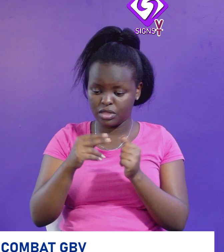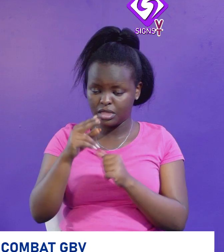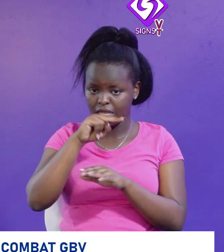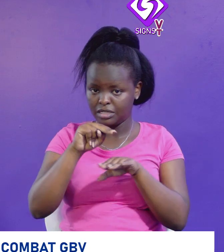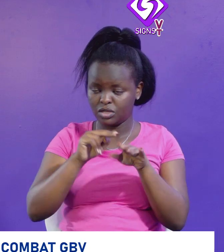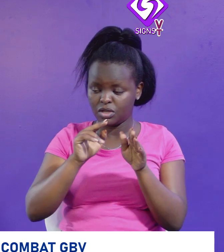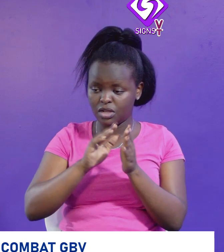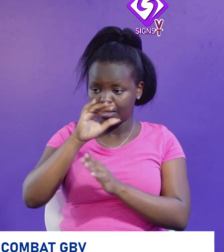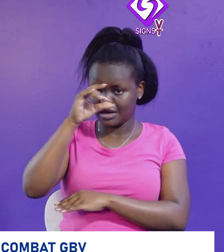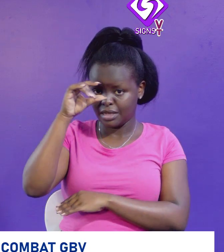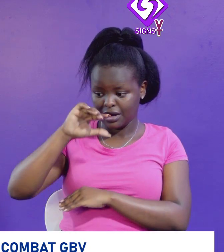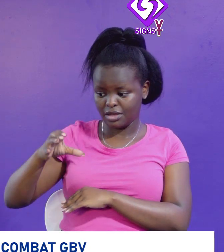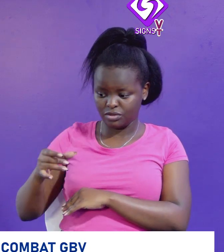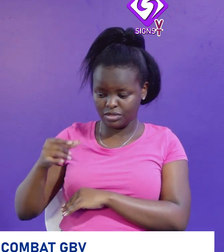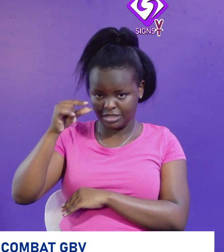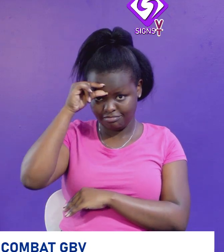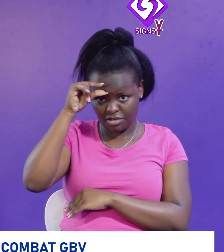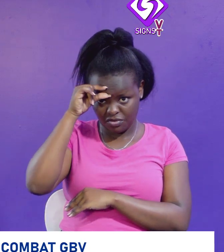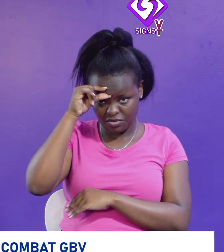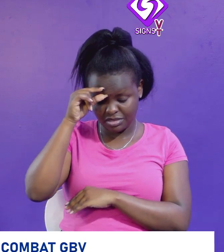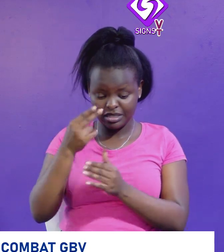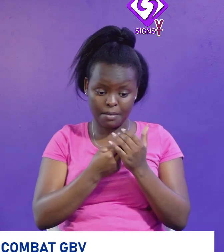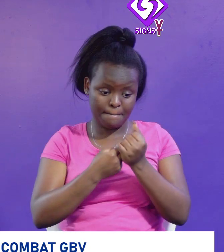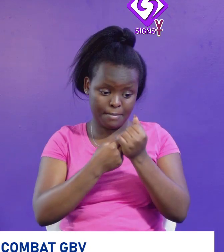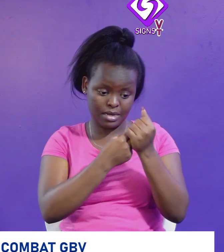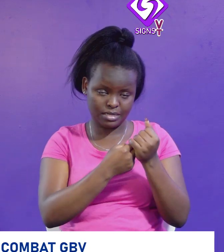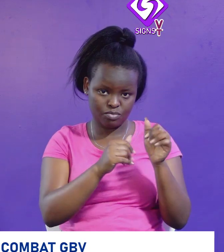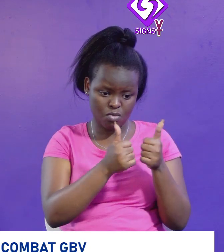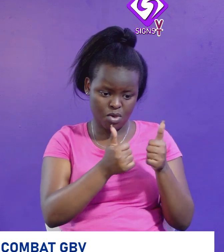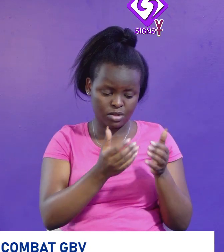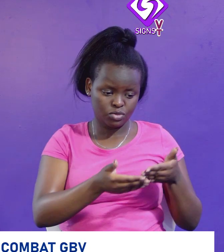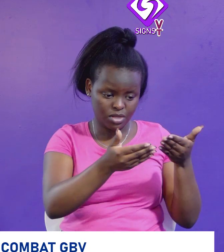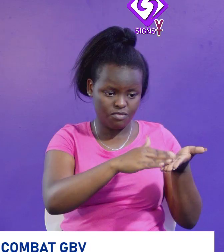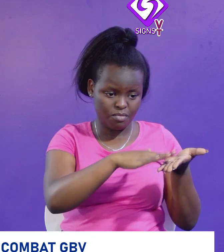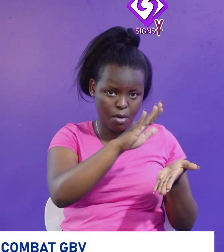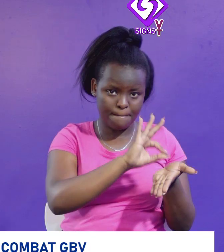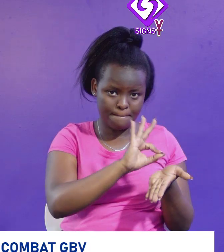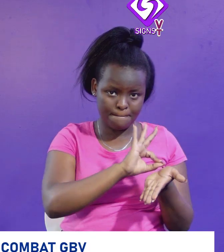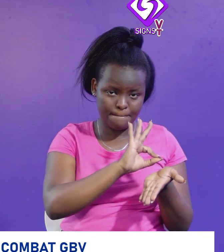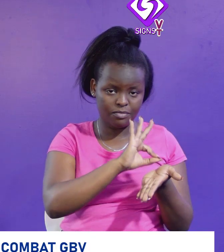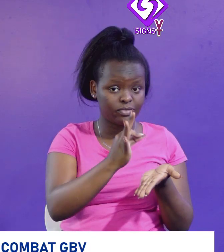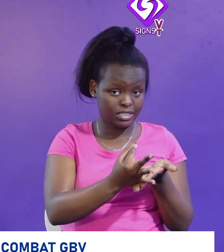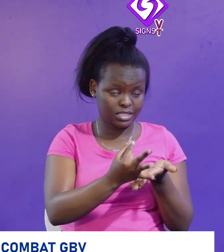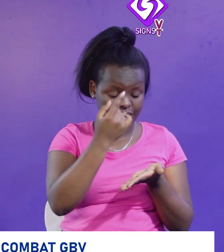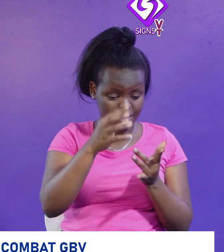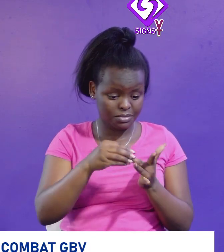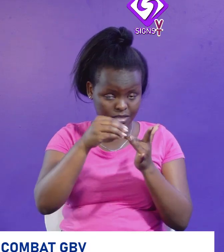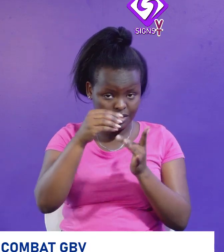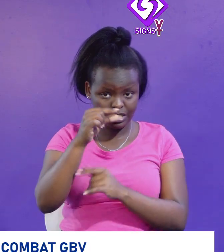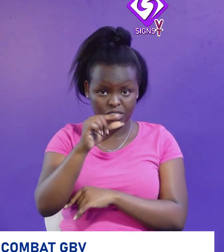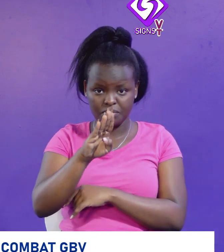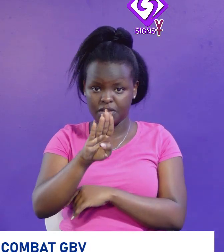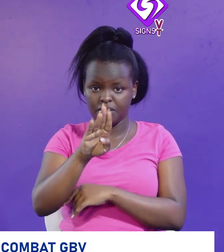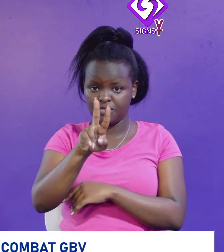governments as a world development partner to allocate more funds, specifically for GBV prevention